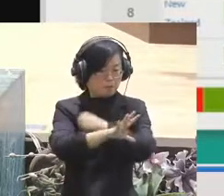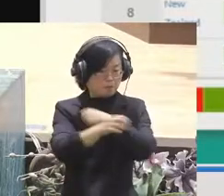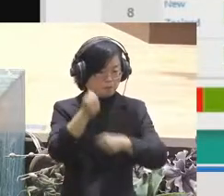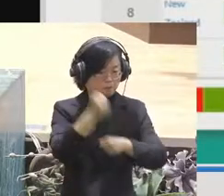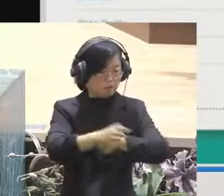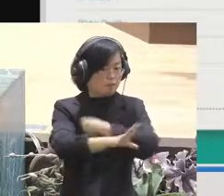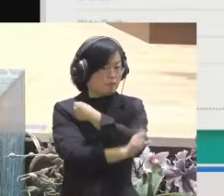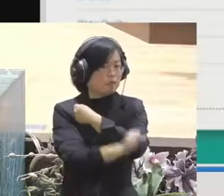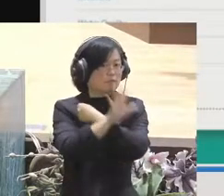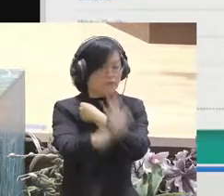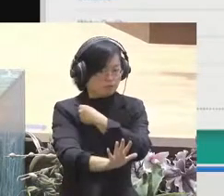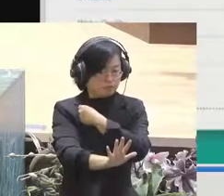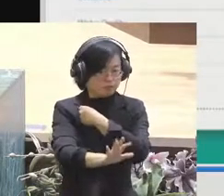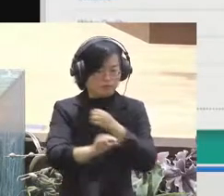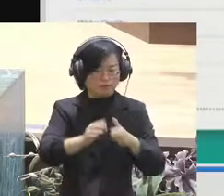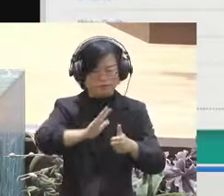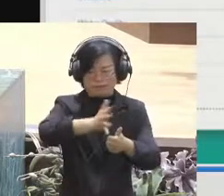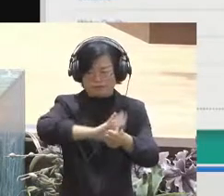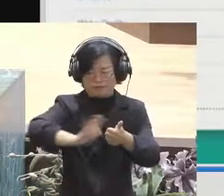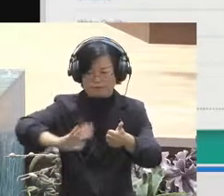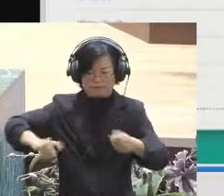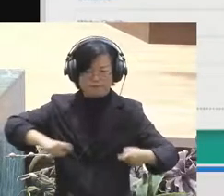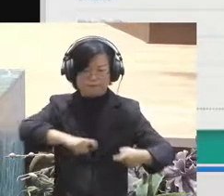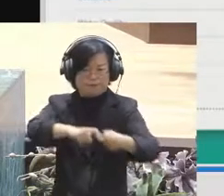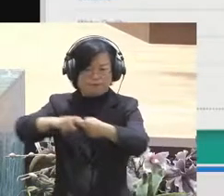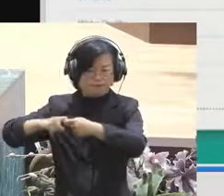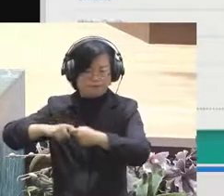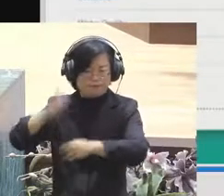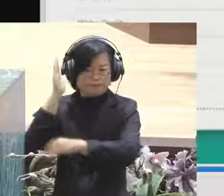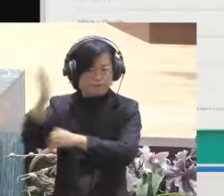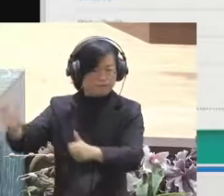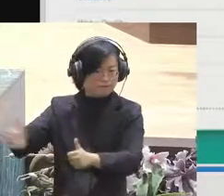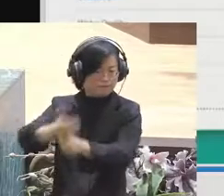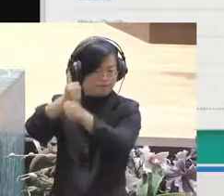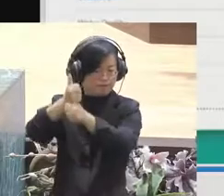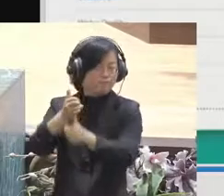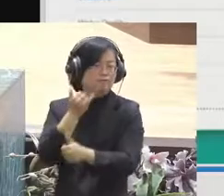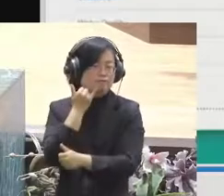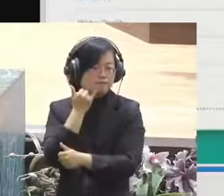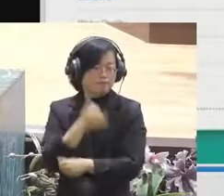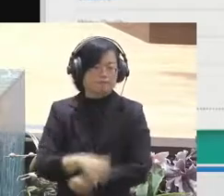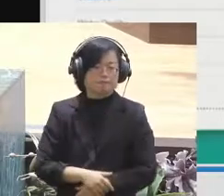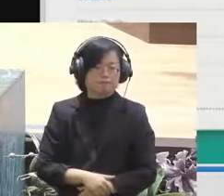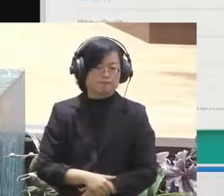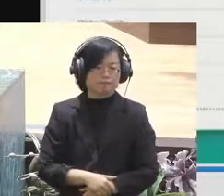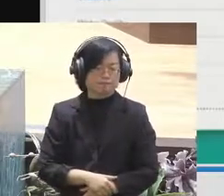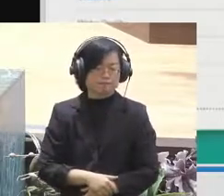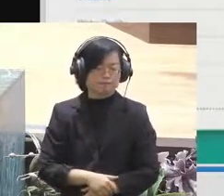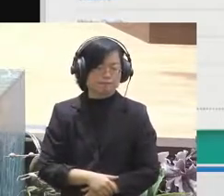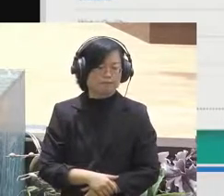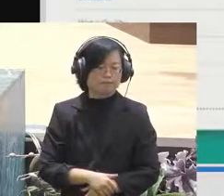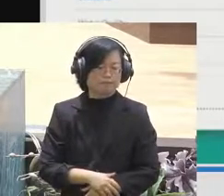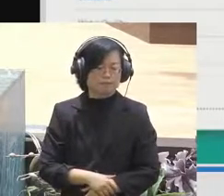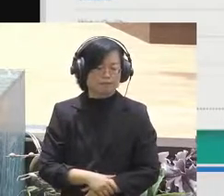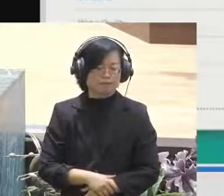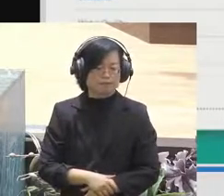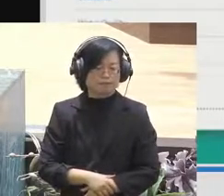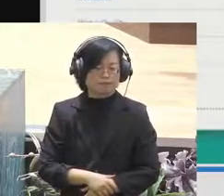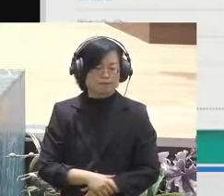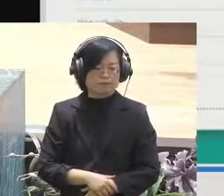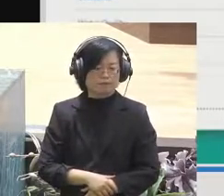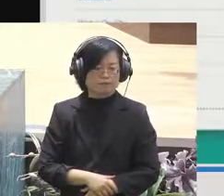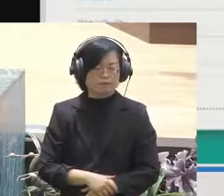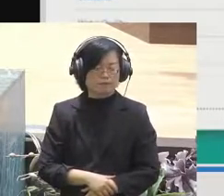well. Pakistan ranked at 72 against other countries in the index generated by Global Open Data Index.